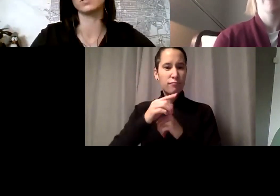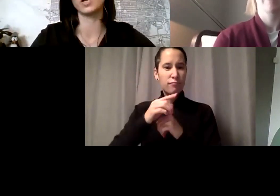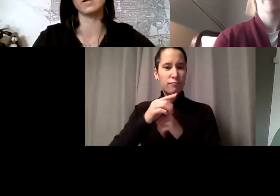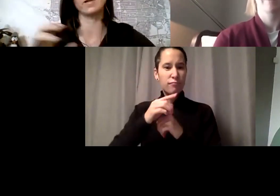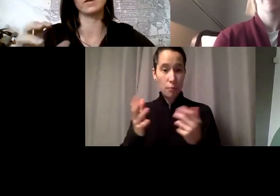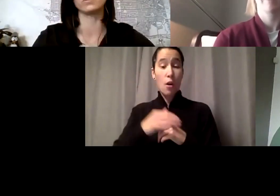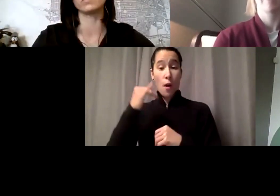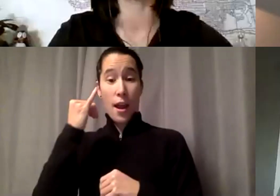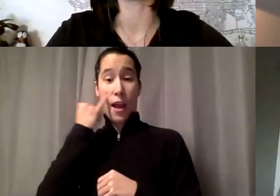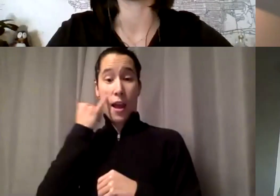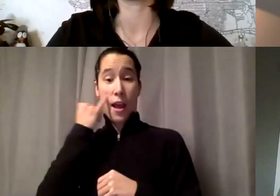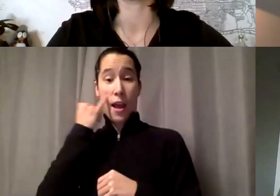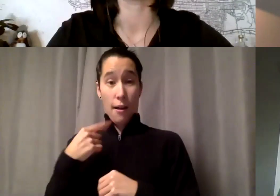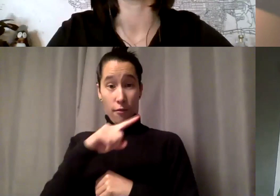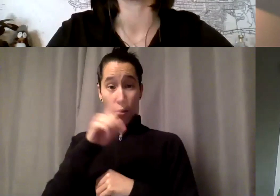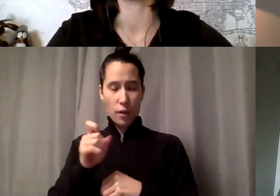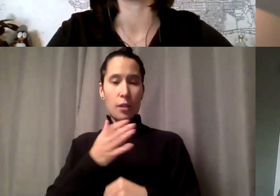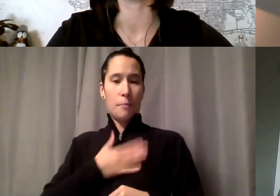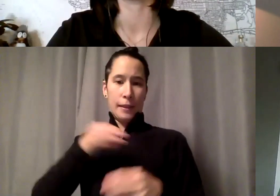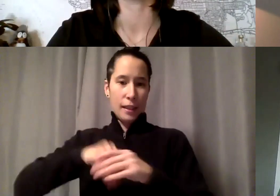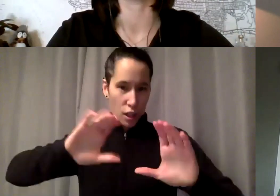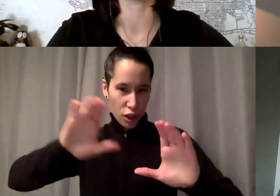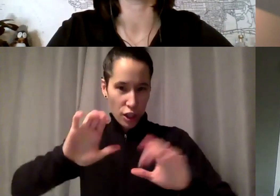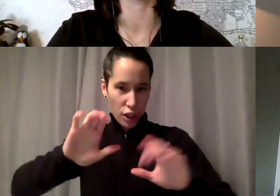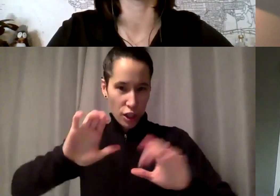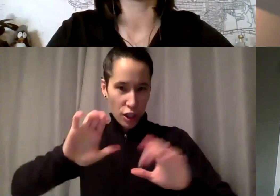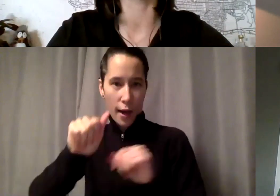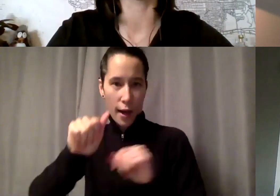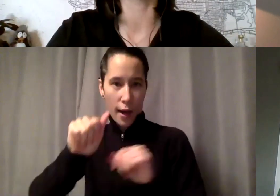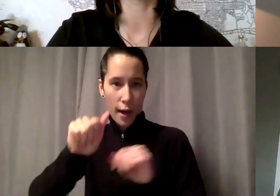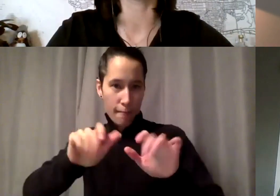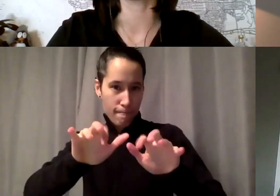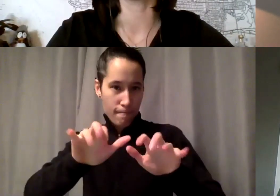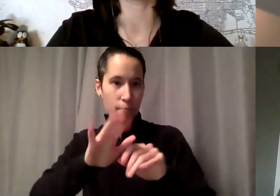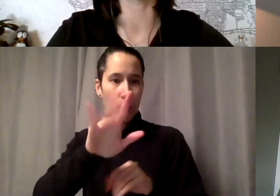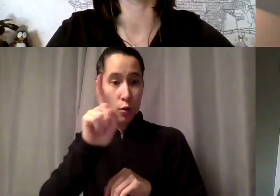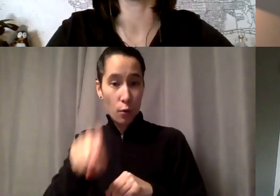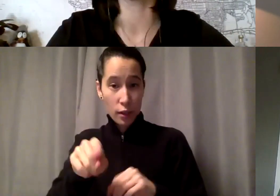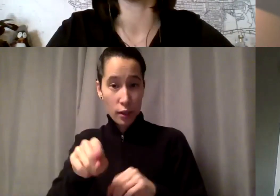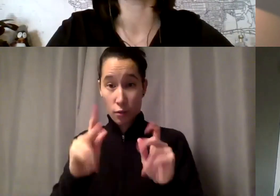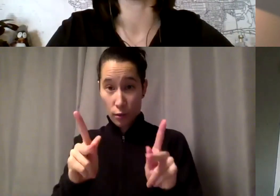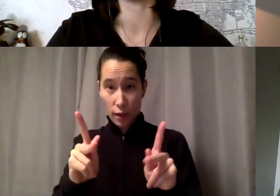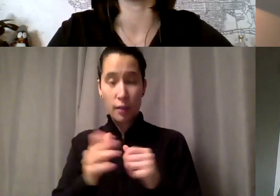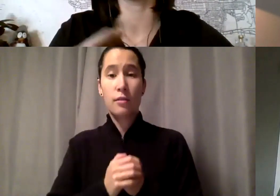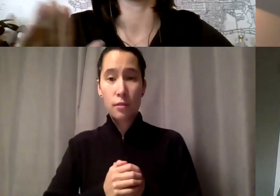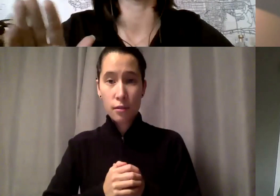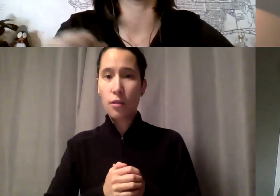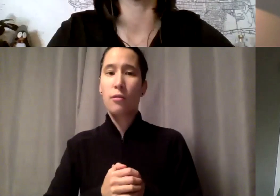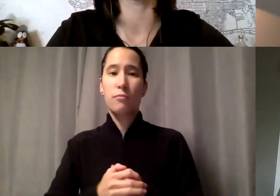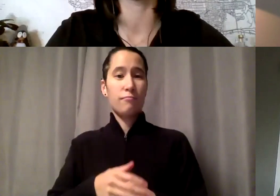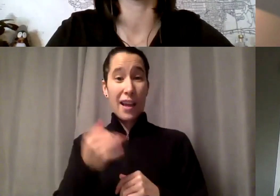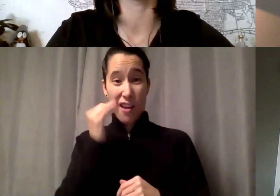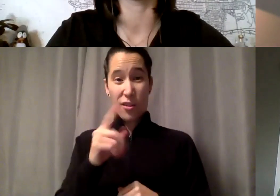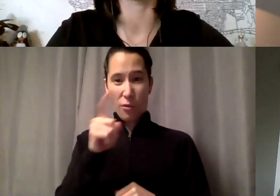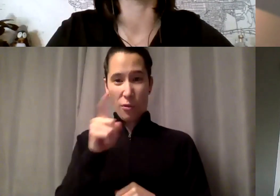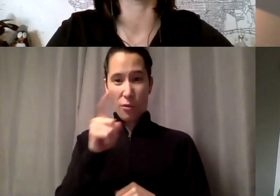questions in the chat, and that really will help inform our question and answer period. So there's no question that's too small, too niche. Please put